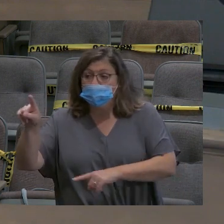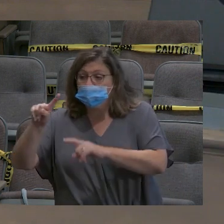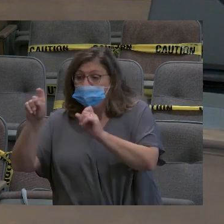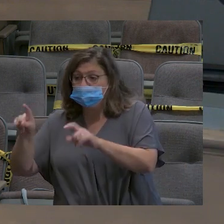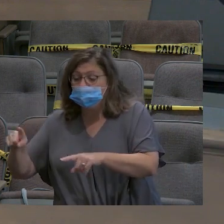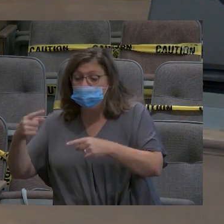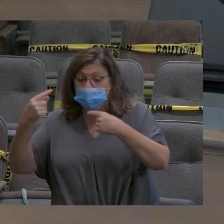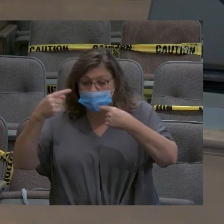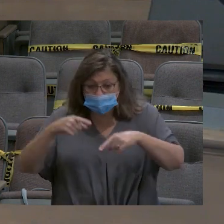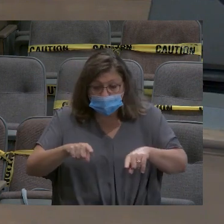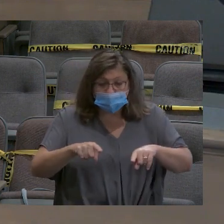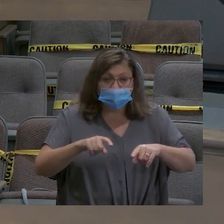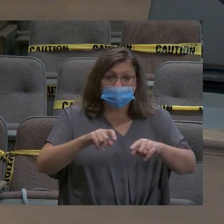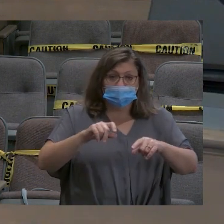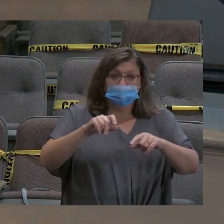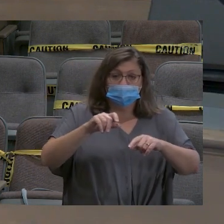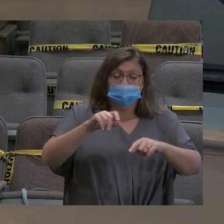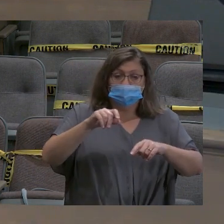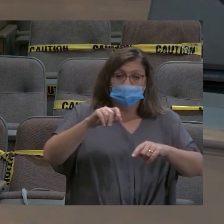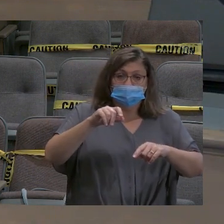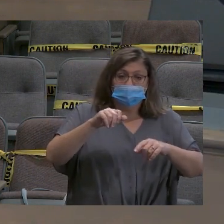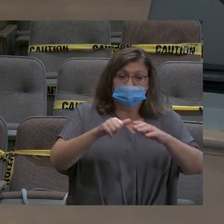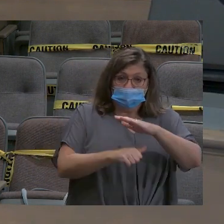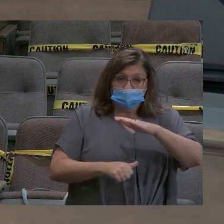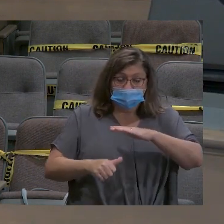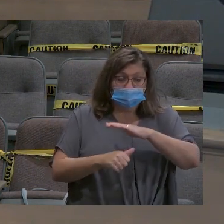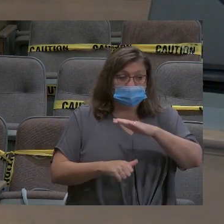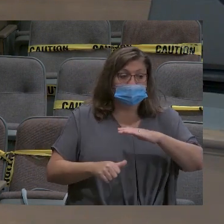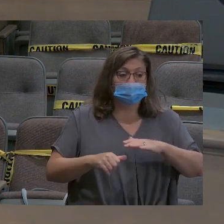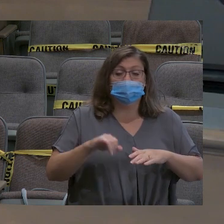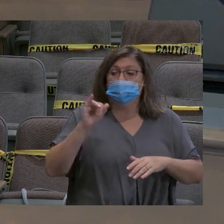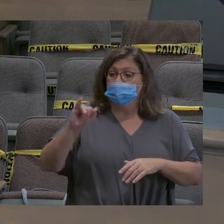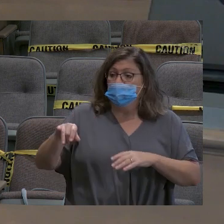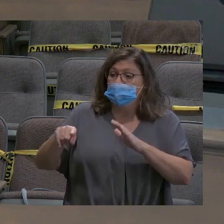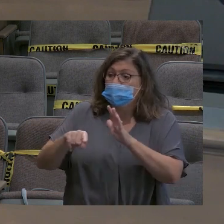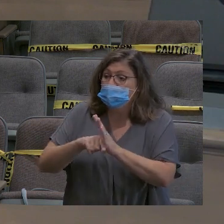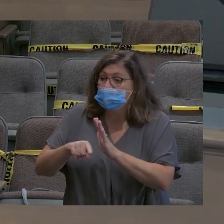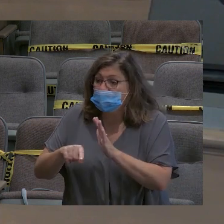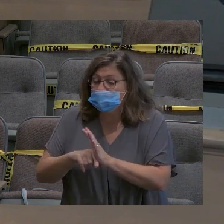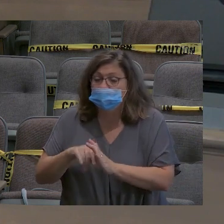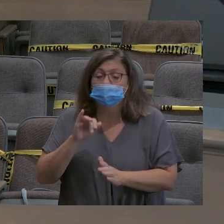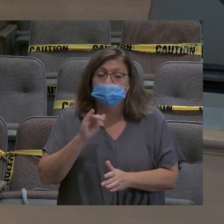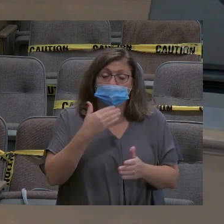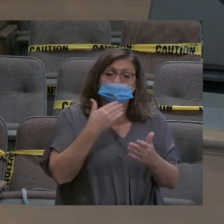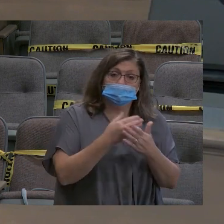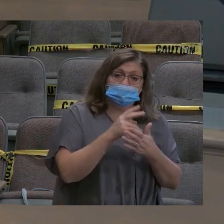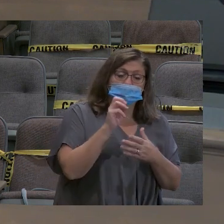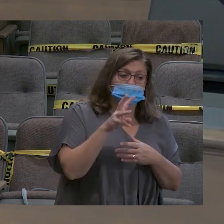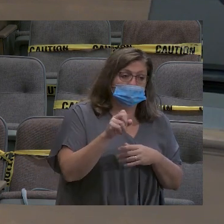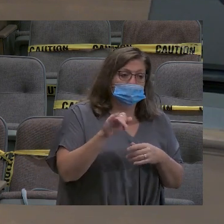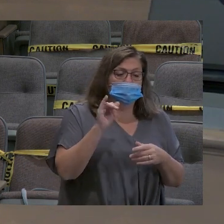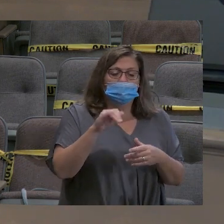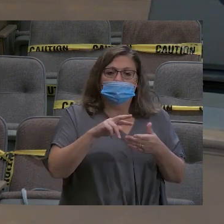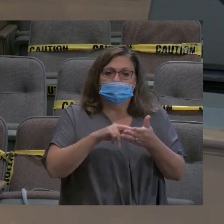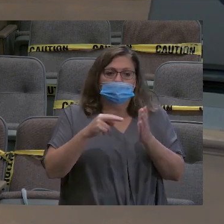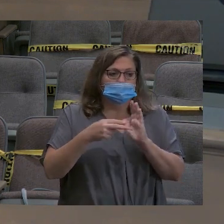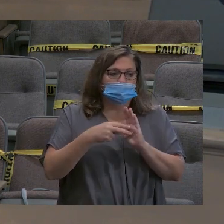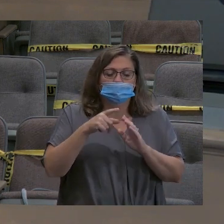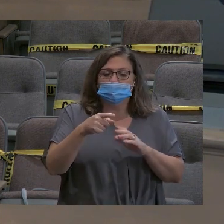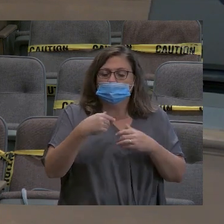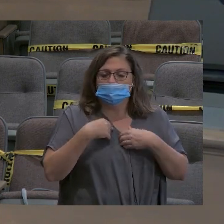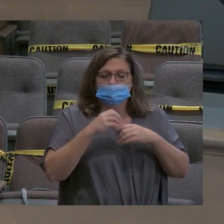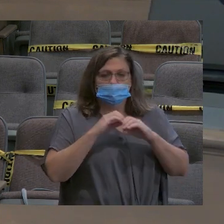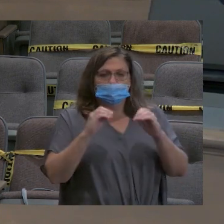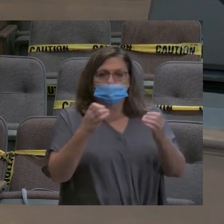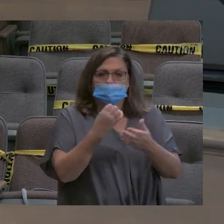you're on quarantine, and if the result is negative, that is good news, but all it tells us is that you did not have evidence of